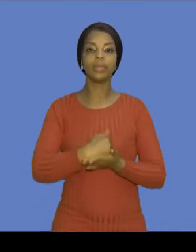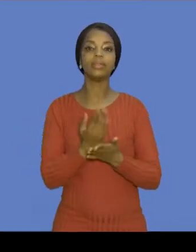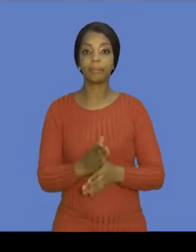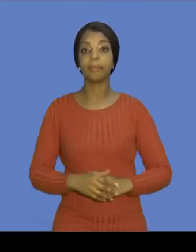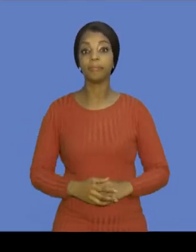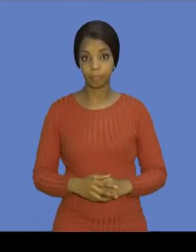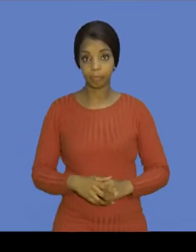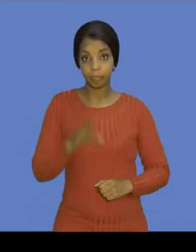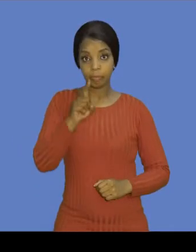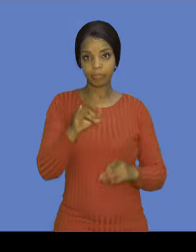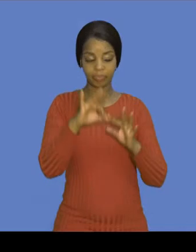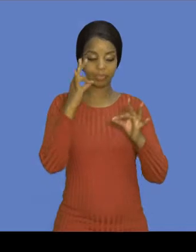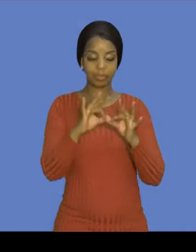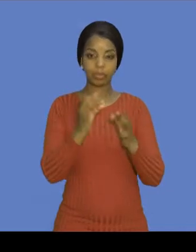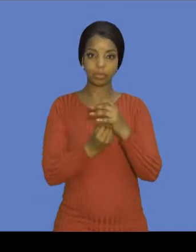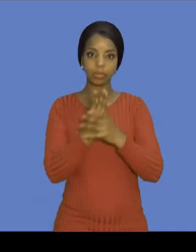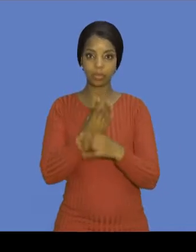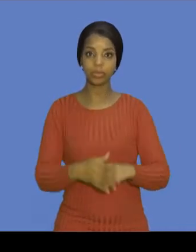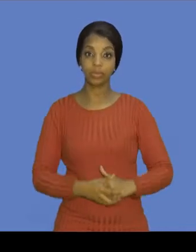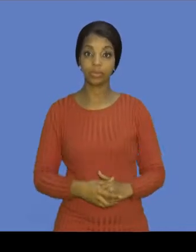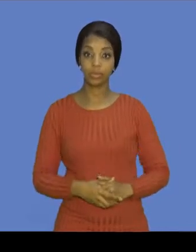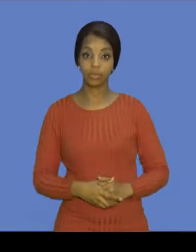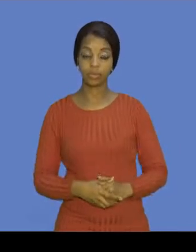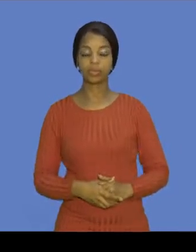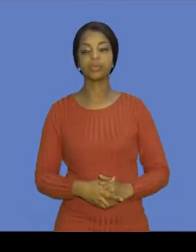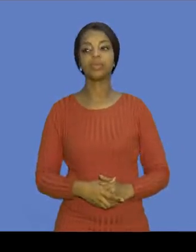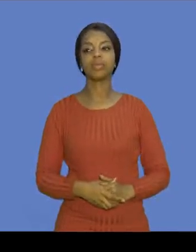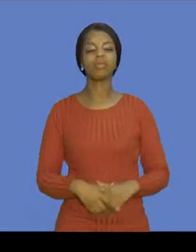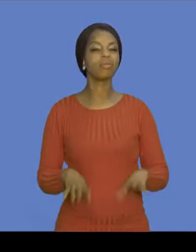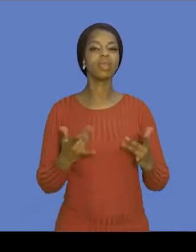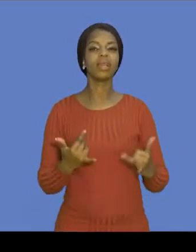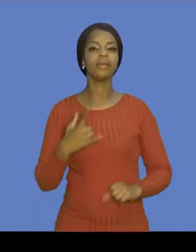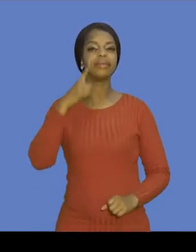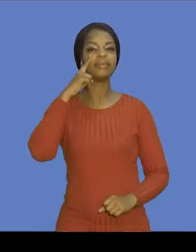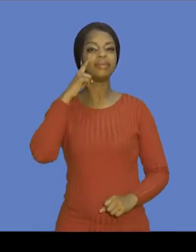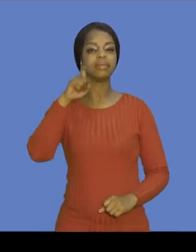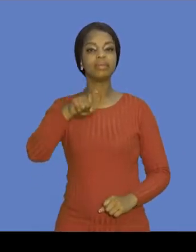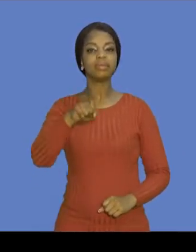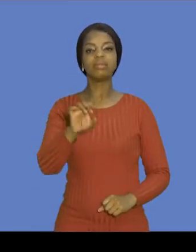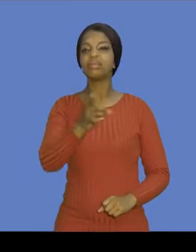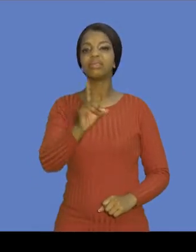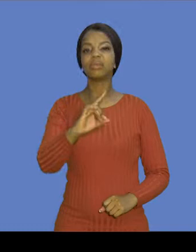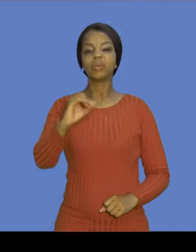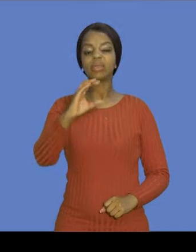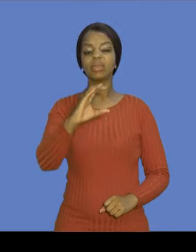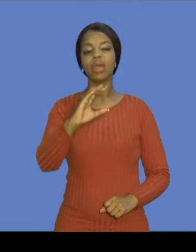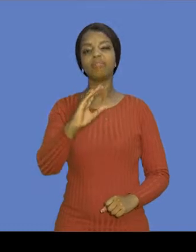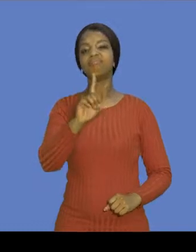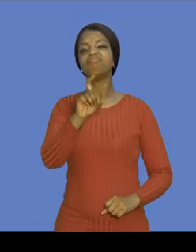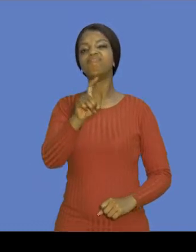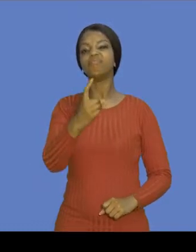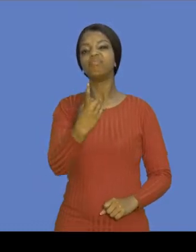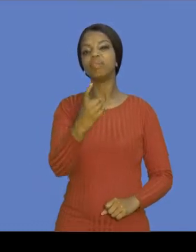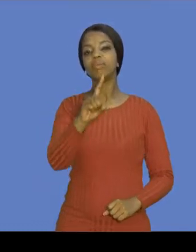growth is all about. Now let's just put this into context and do just one question that shows us exactly what